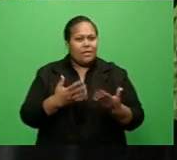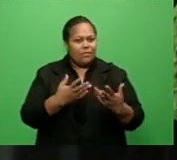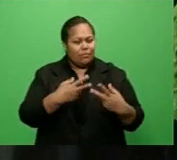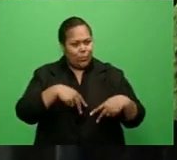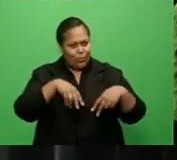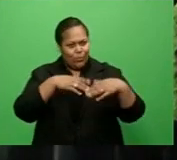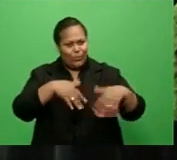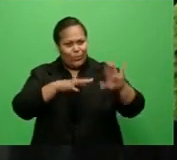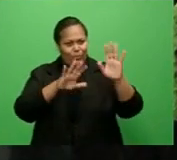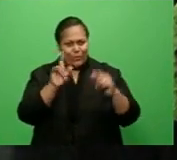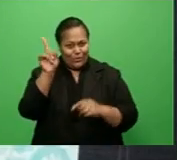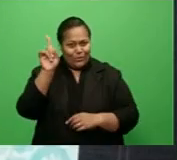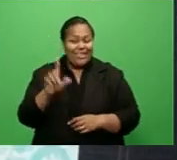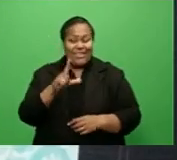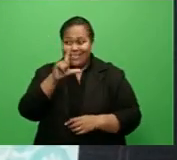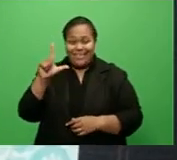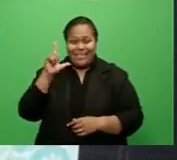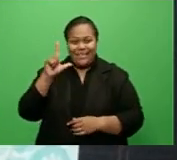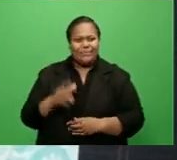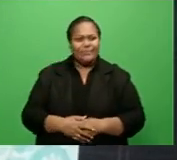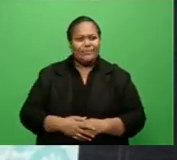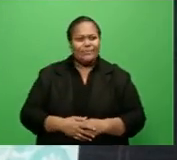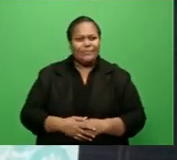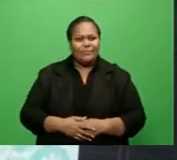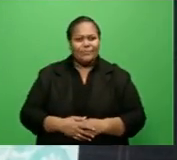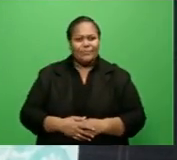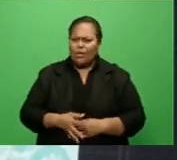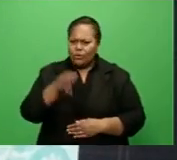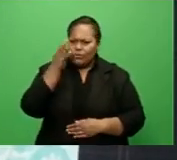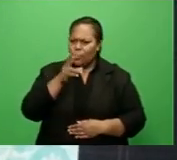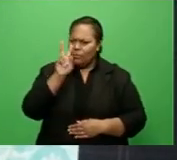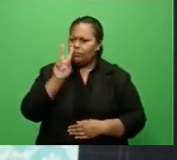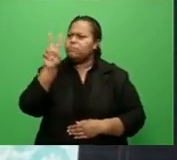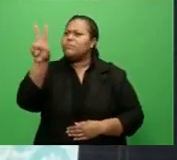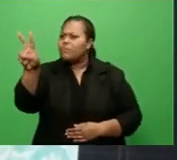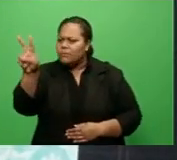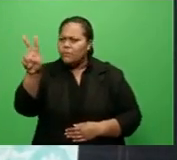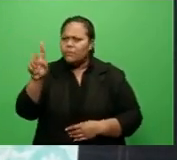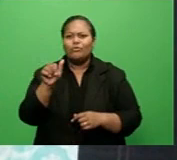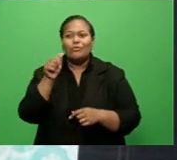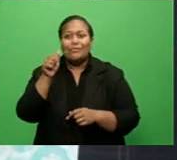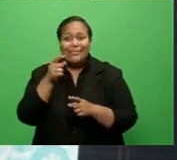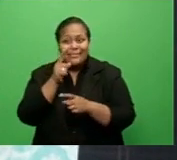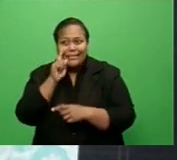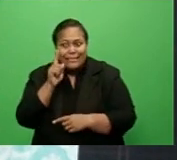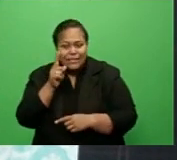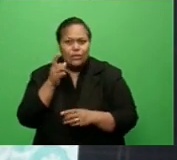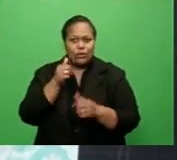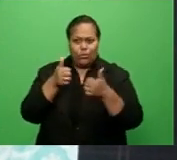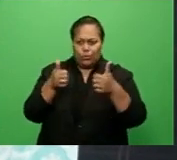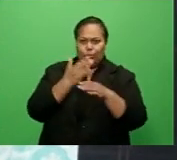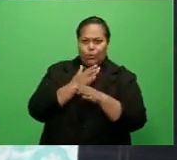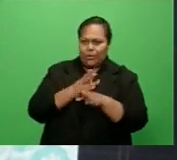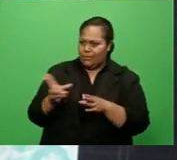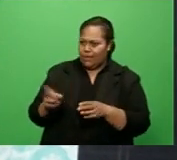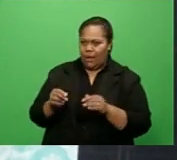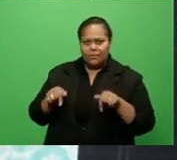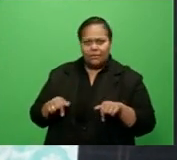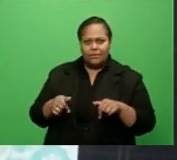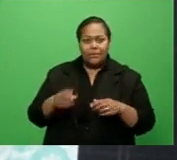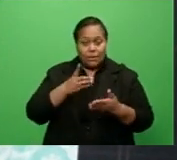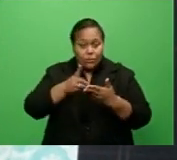recognition. We don't have to look too far back to see the good work you have done in the areas of